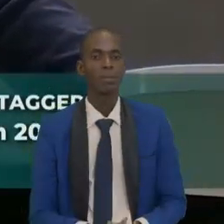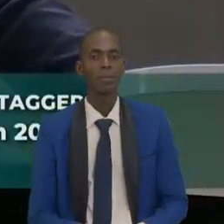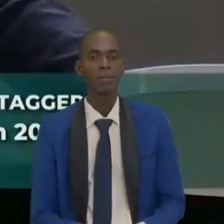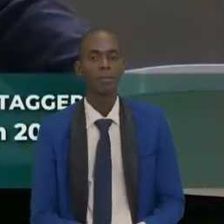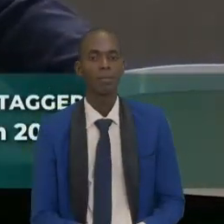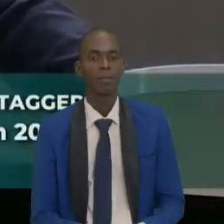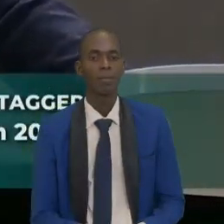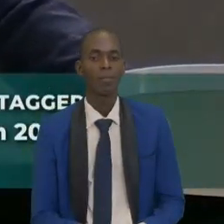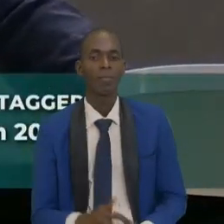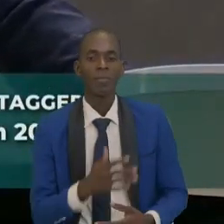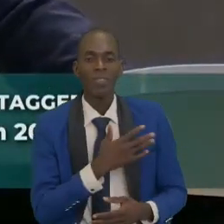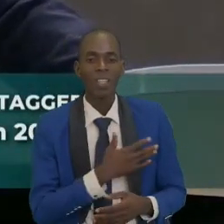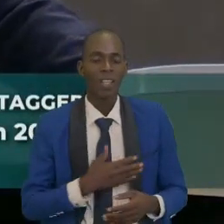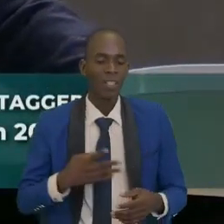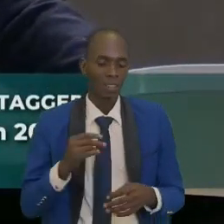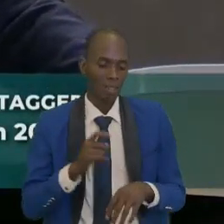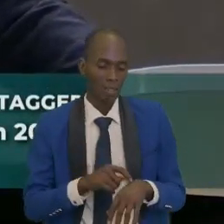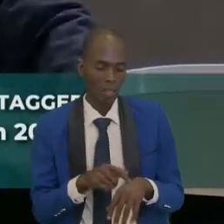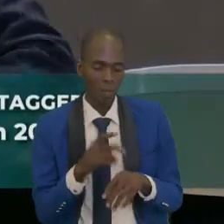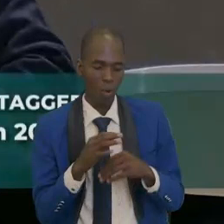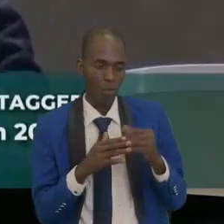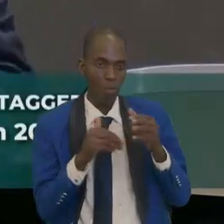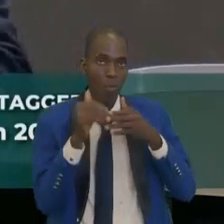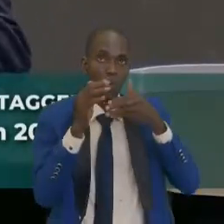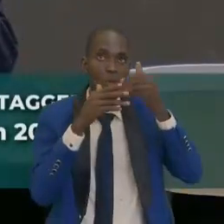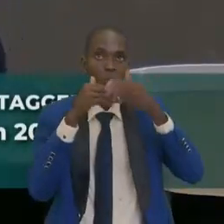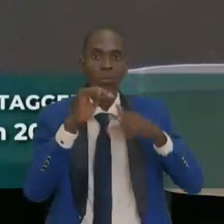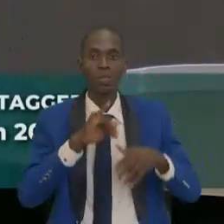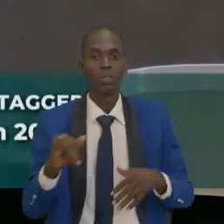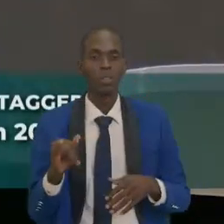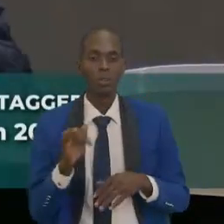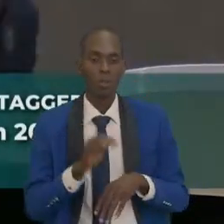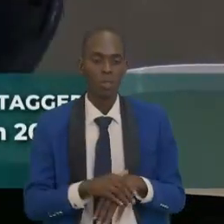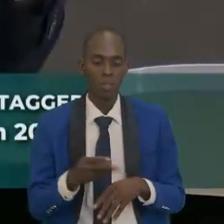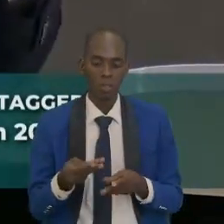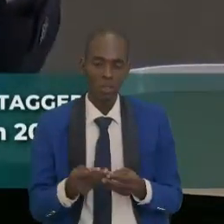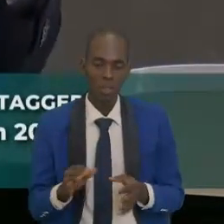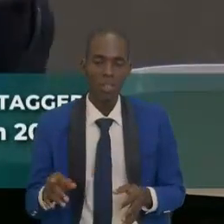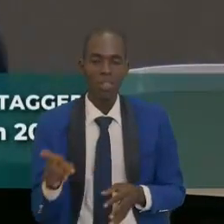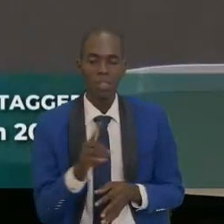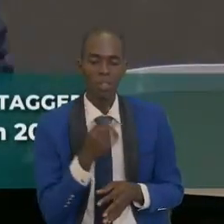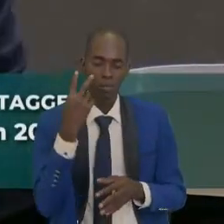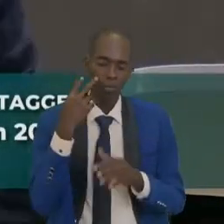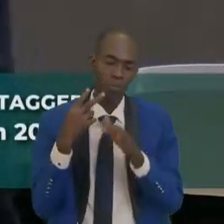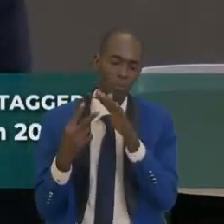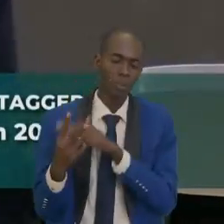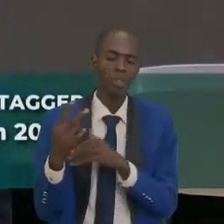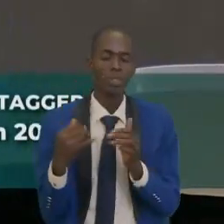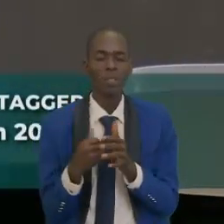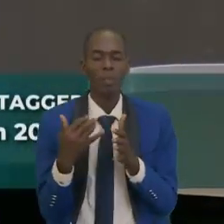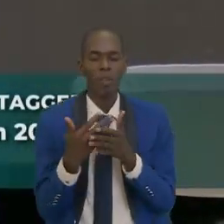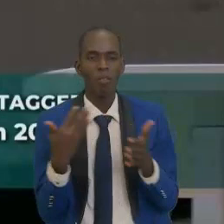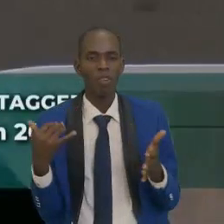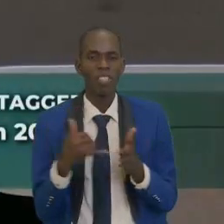and the kind of building and edible have on The Lion The Siege before it is built